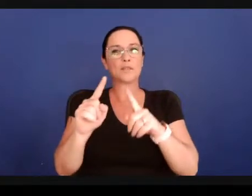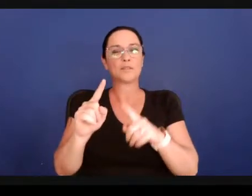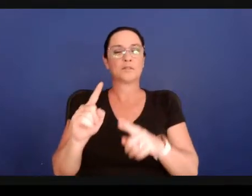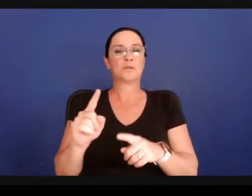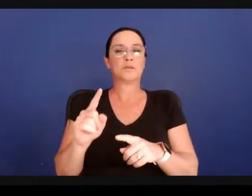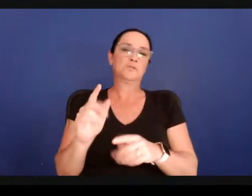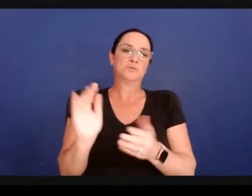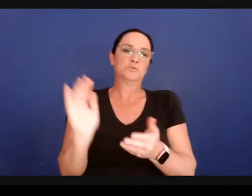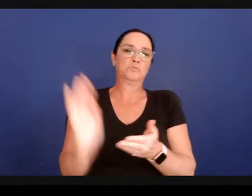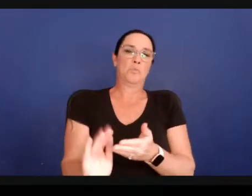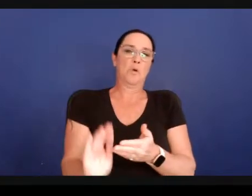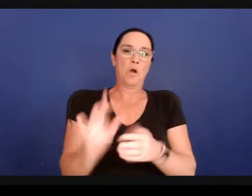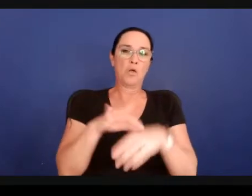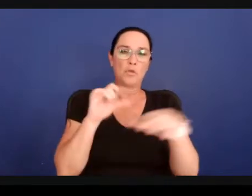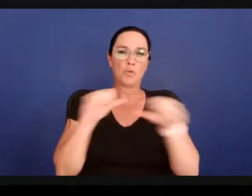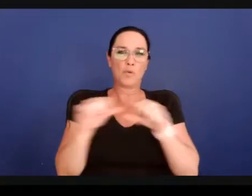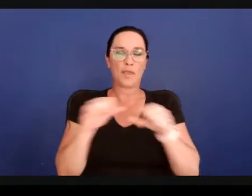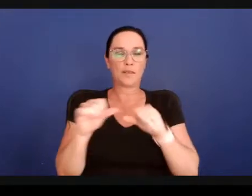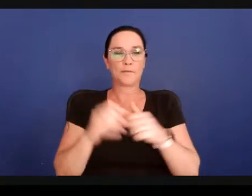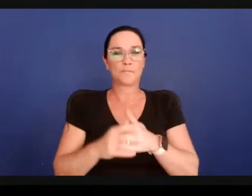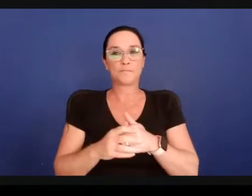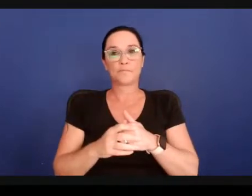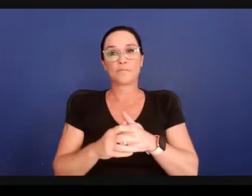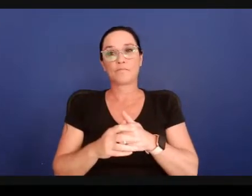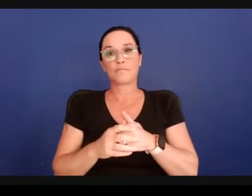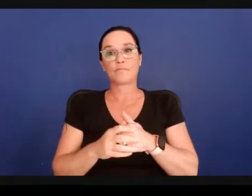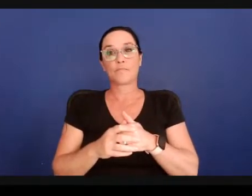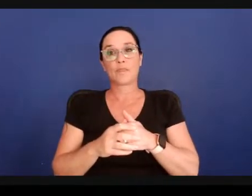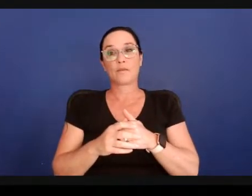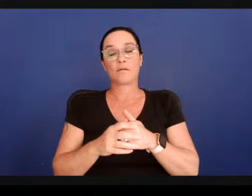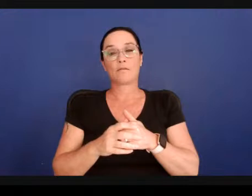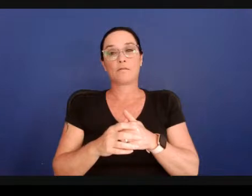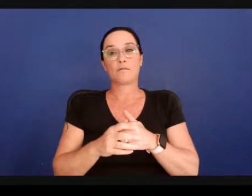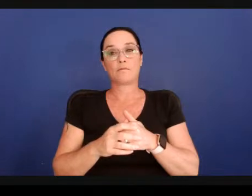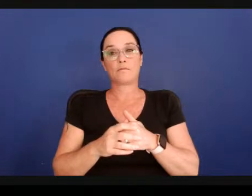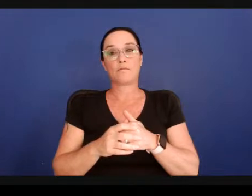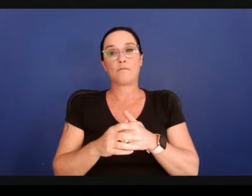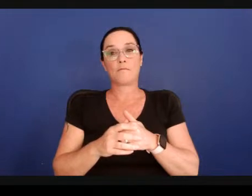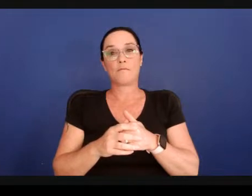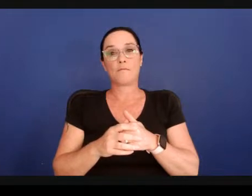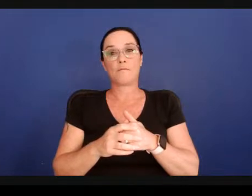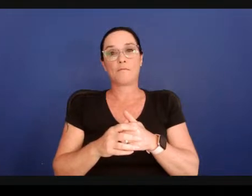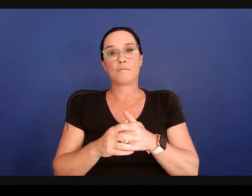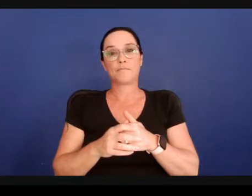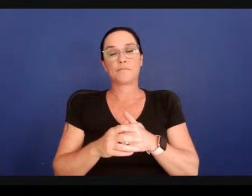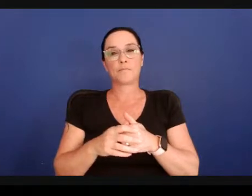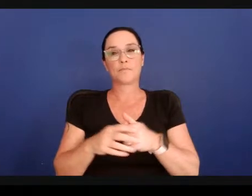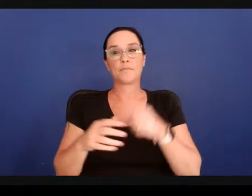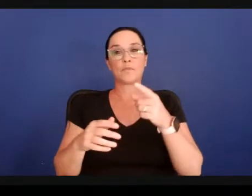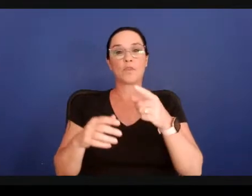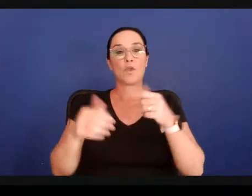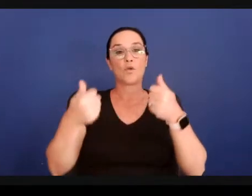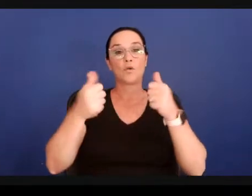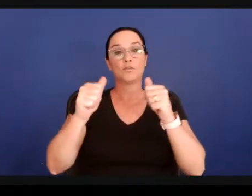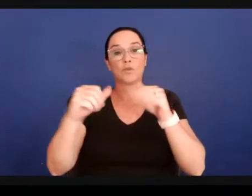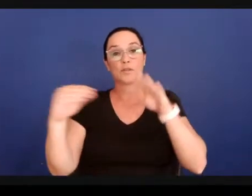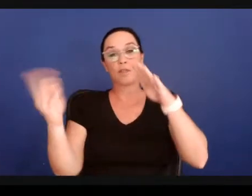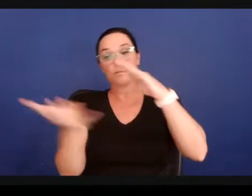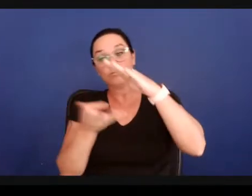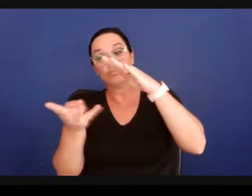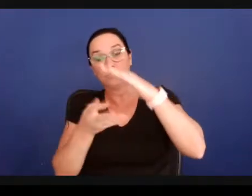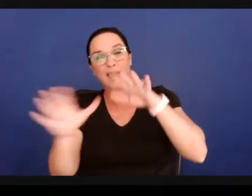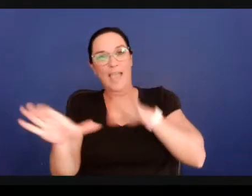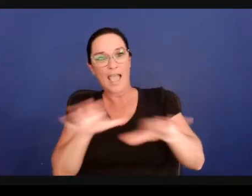of the volcano has been active, continues to be active, and it's just finding space to adjust and to fill and accommodate all that